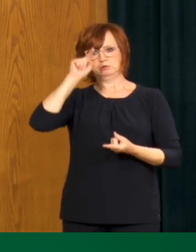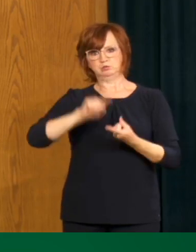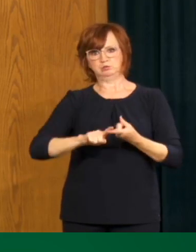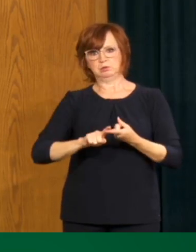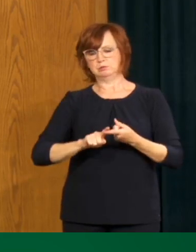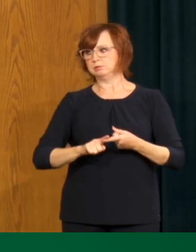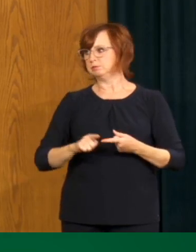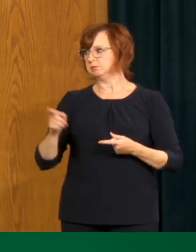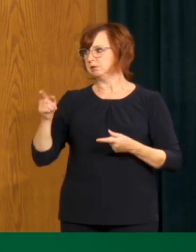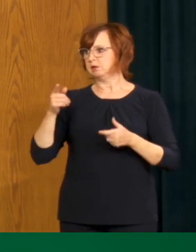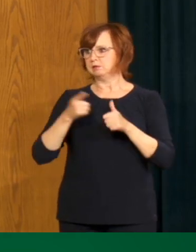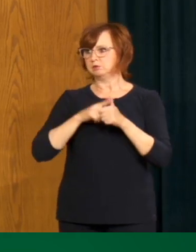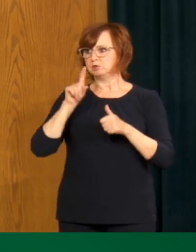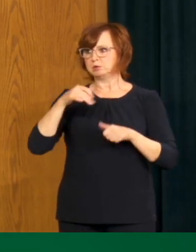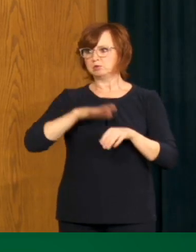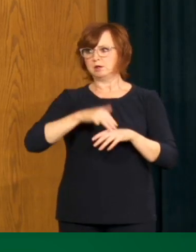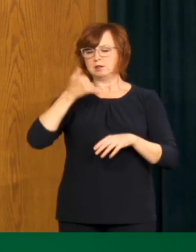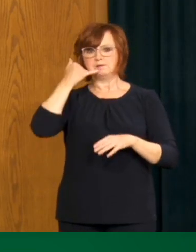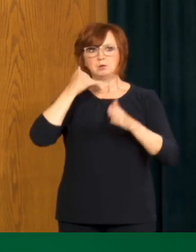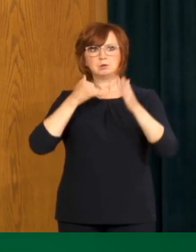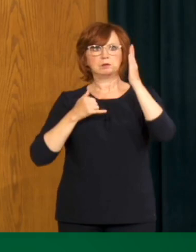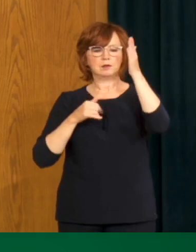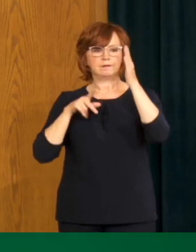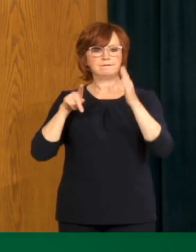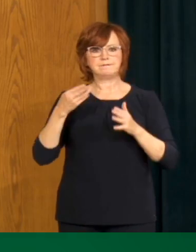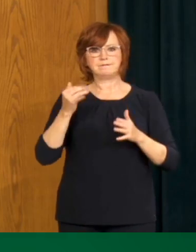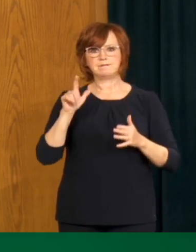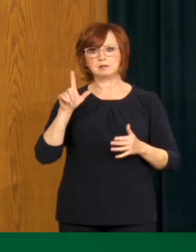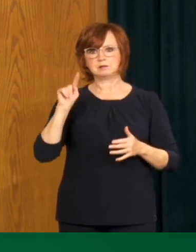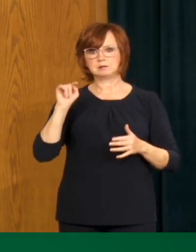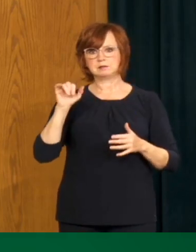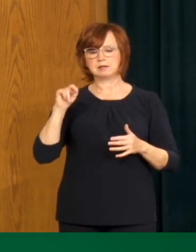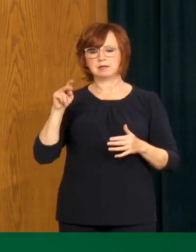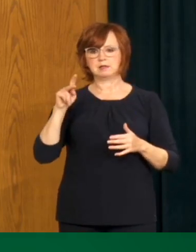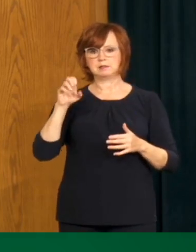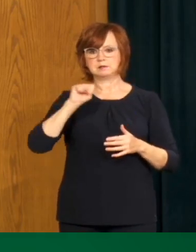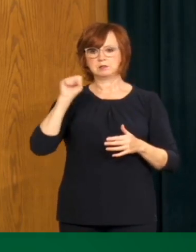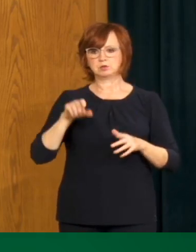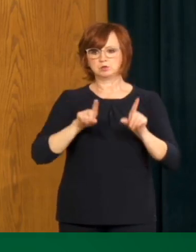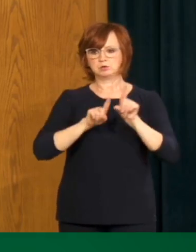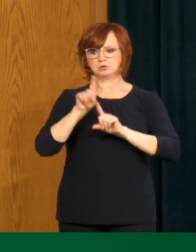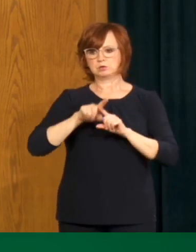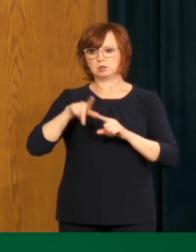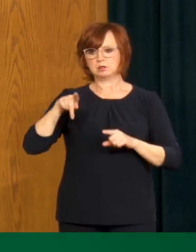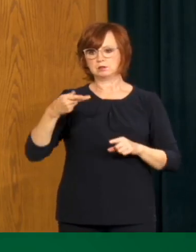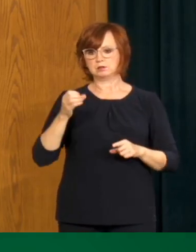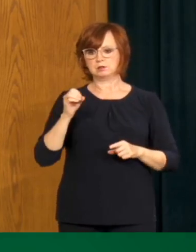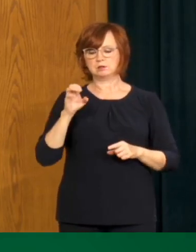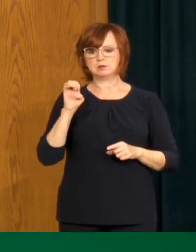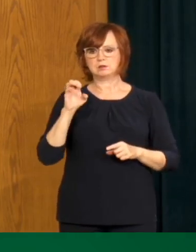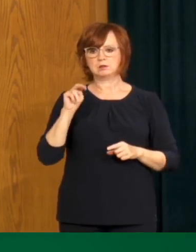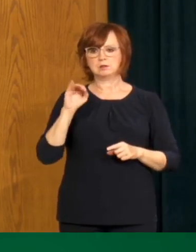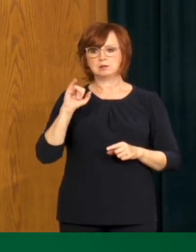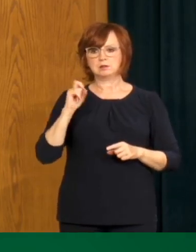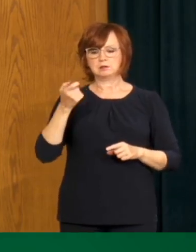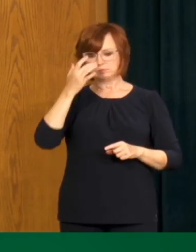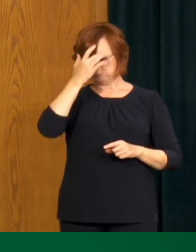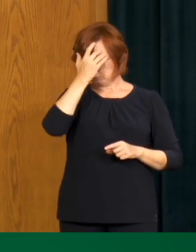question from the phone line. We have Phil Tank with the Star Phoenix. Yes, I'd like to ask